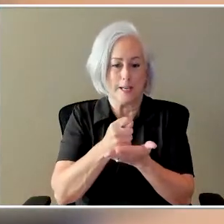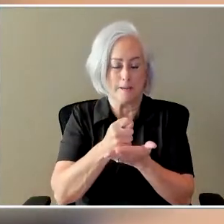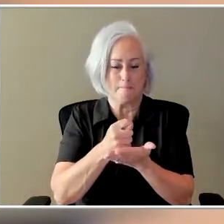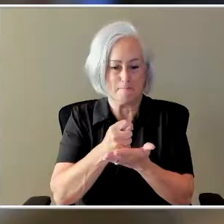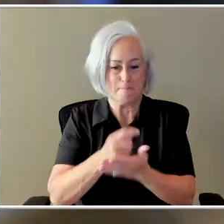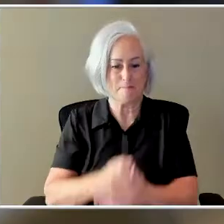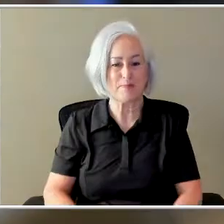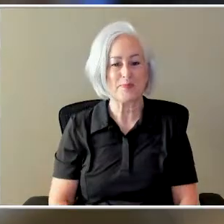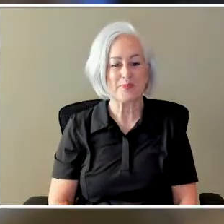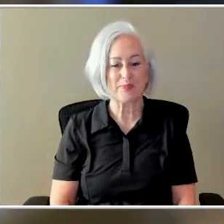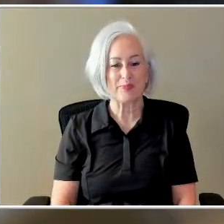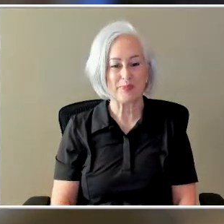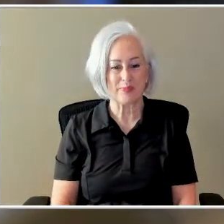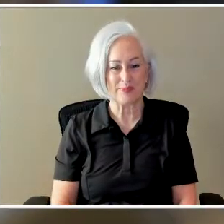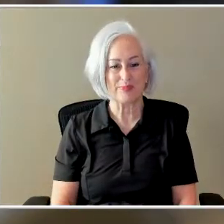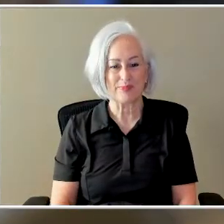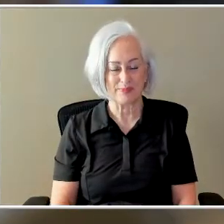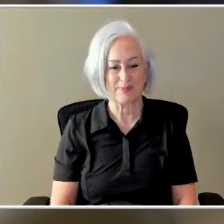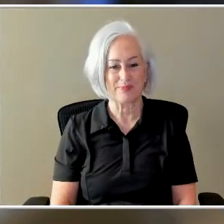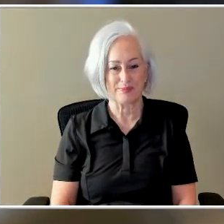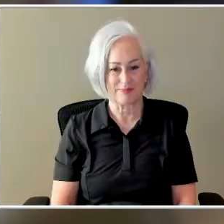step. There you go. Exhale.